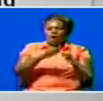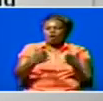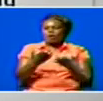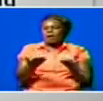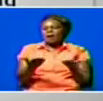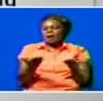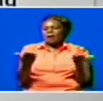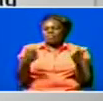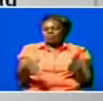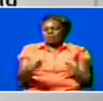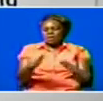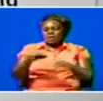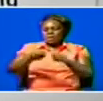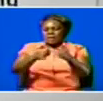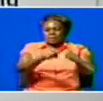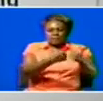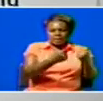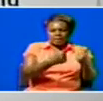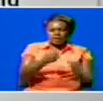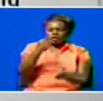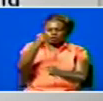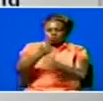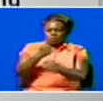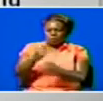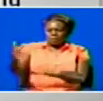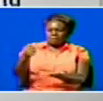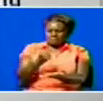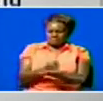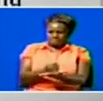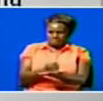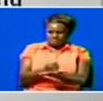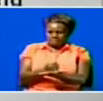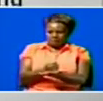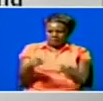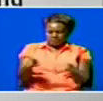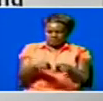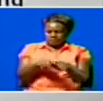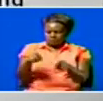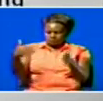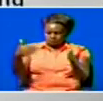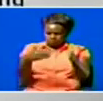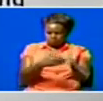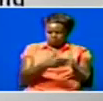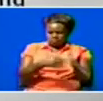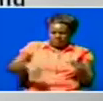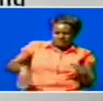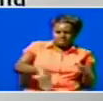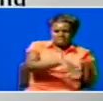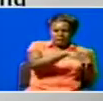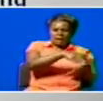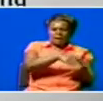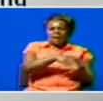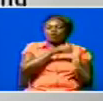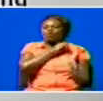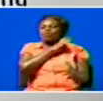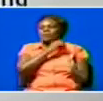any other way interfering with their employment. The respondents were restrained from evicting the applicants